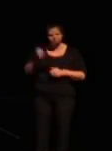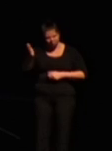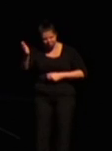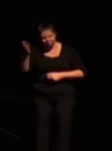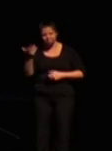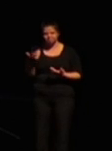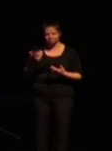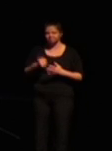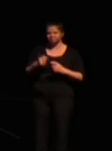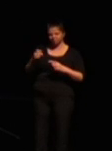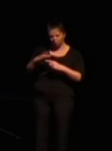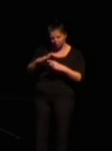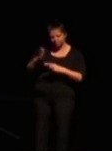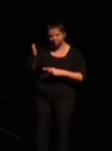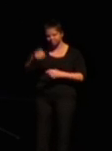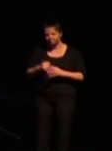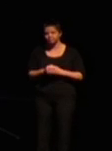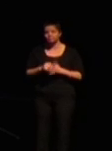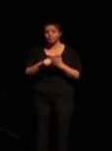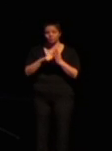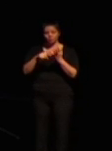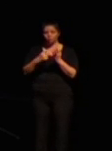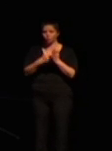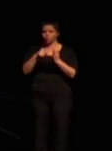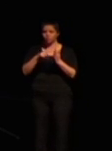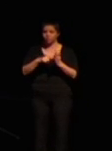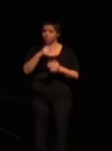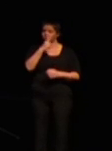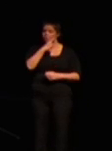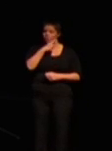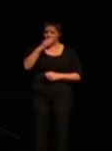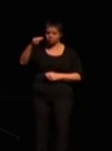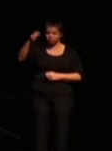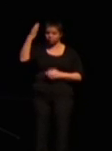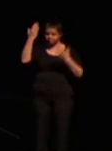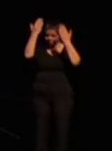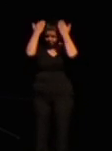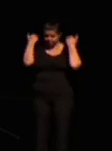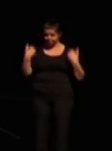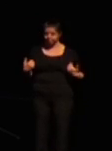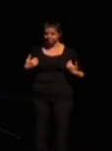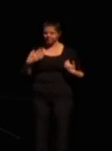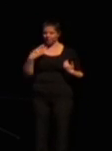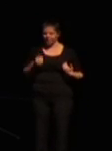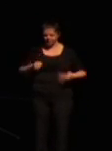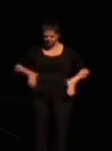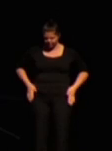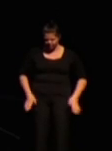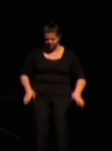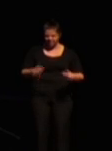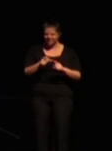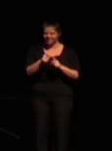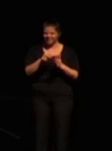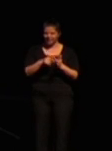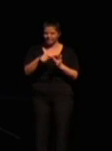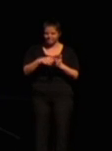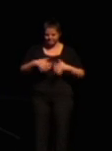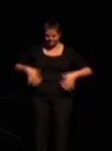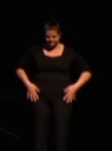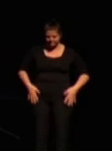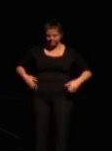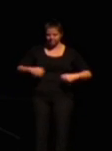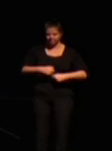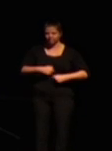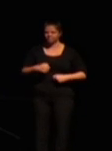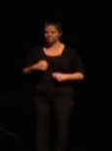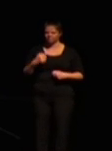Lauren Marchbank is a girl in her 20s with long blonde hair and wearing a loose denim waistcoat over a dark pink t-shirt. She